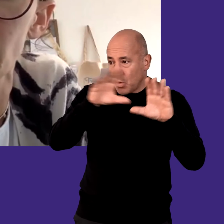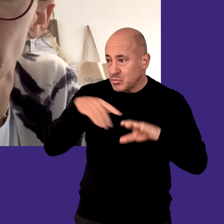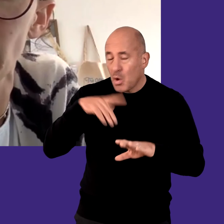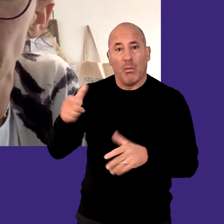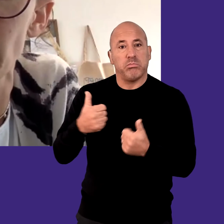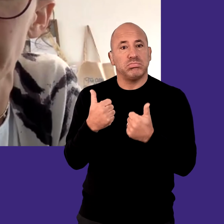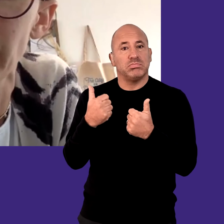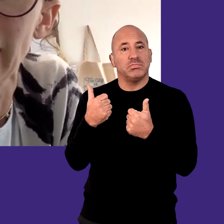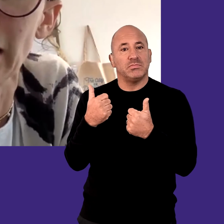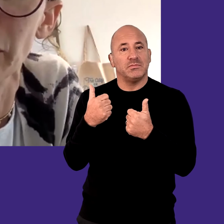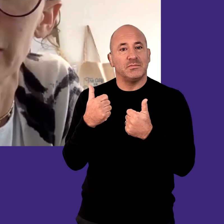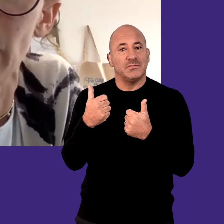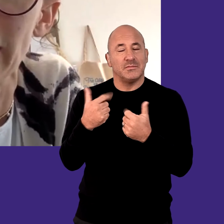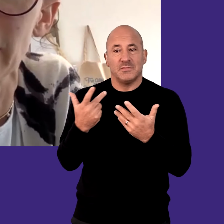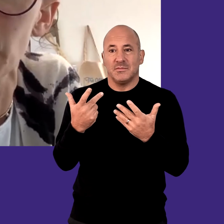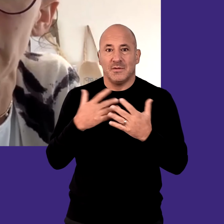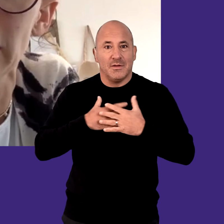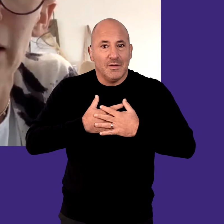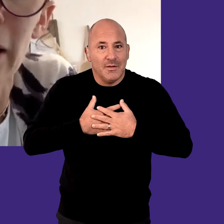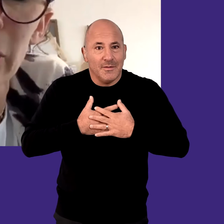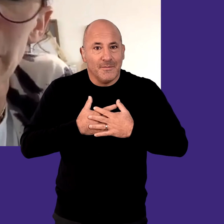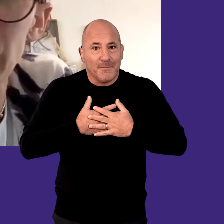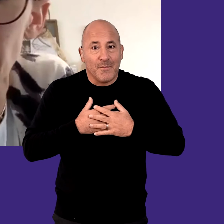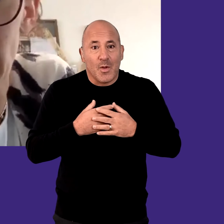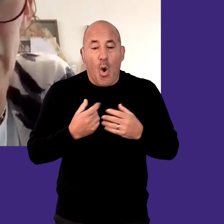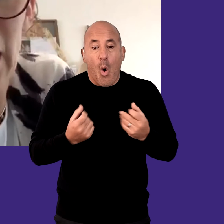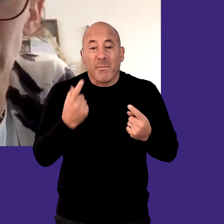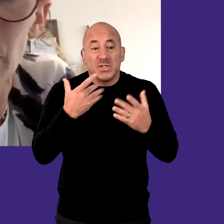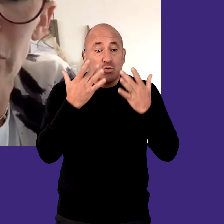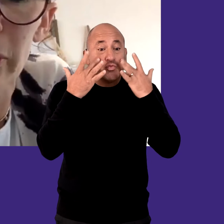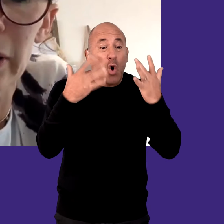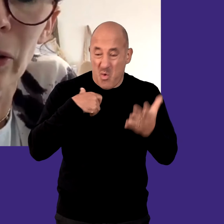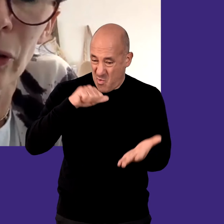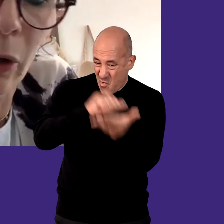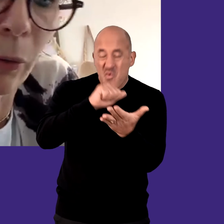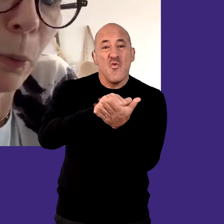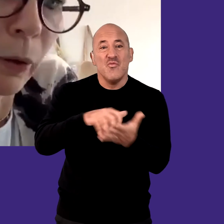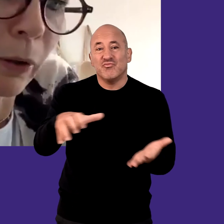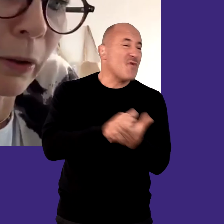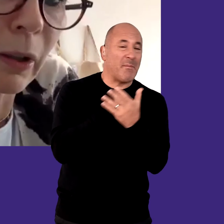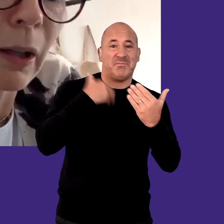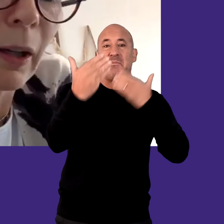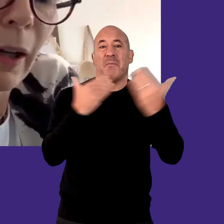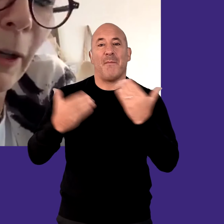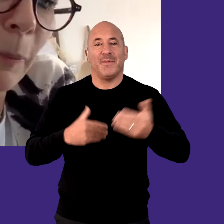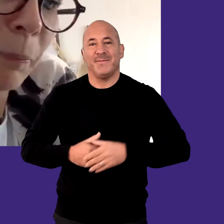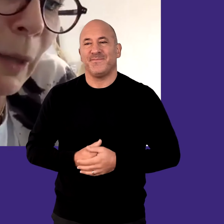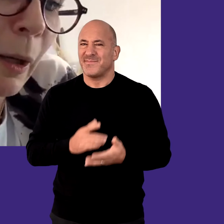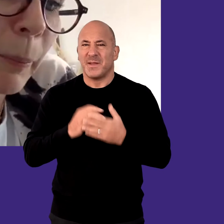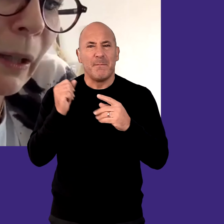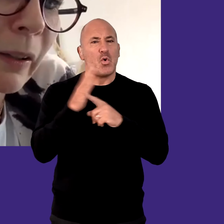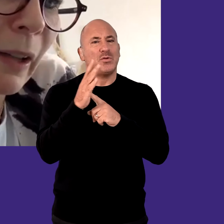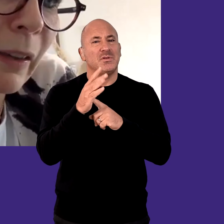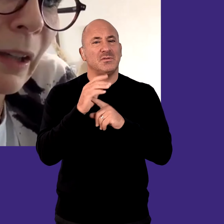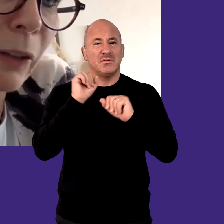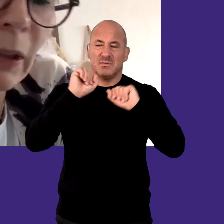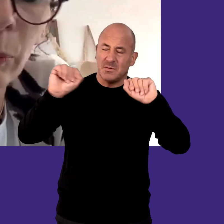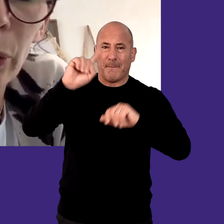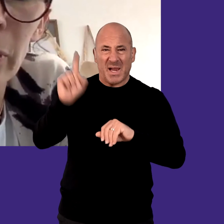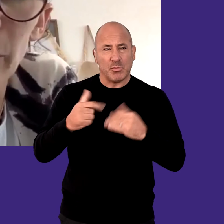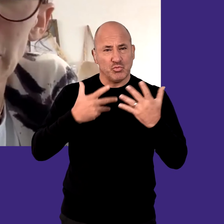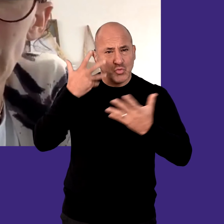to show some of the images in their gallery space as well. So we love that, any opportunity to show the work, because I